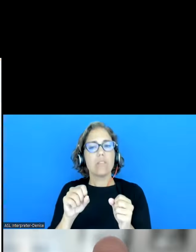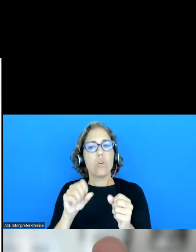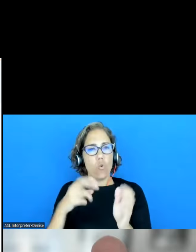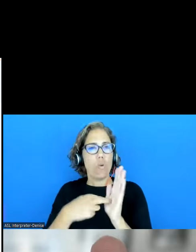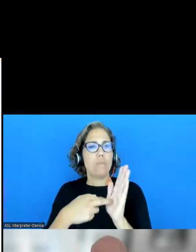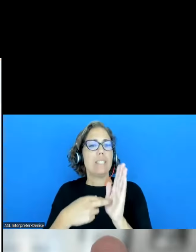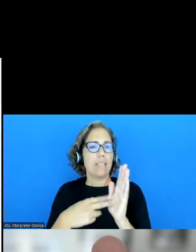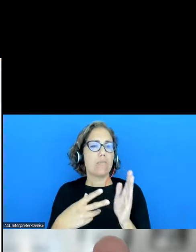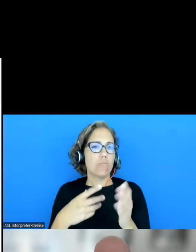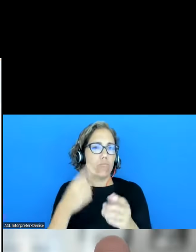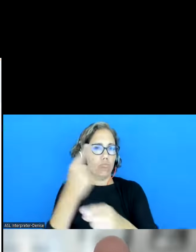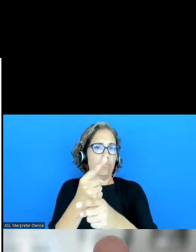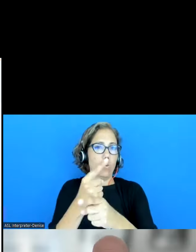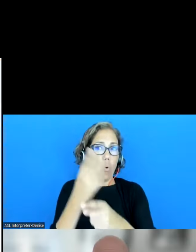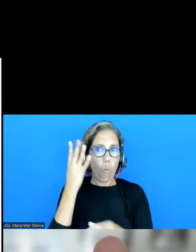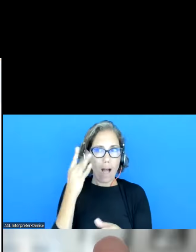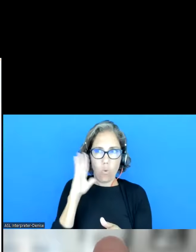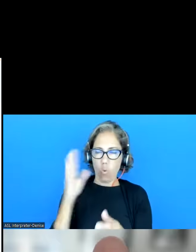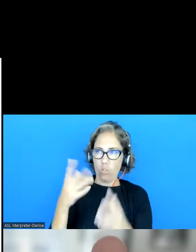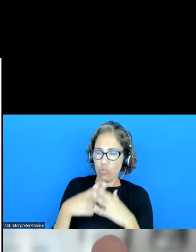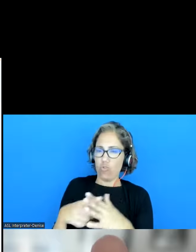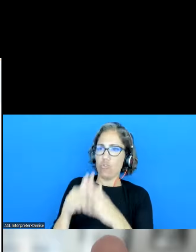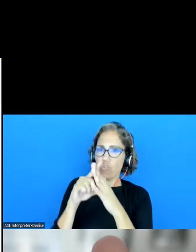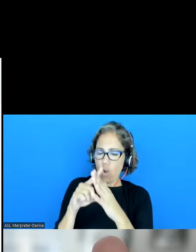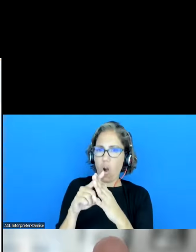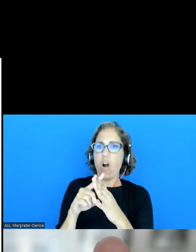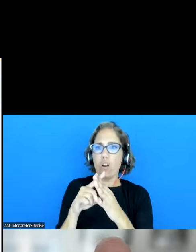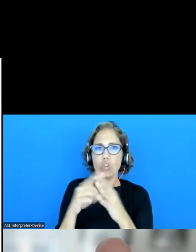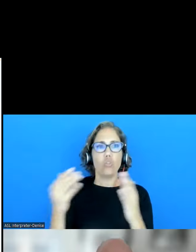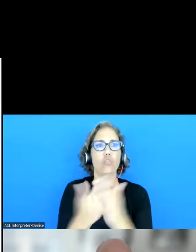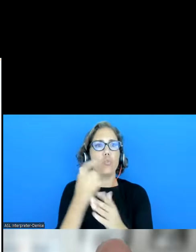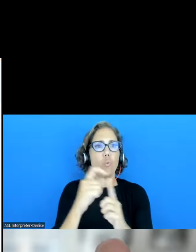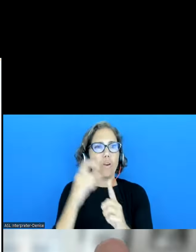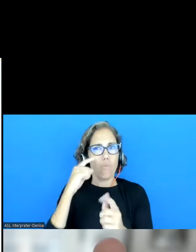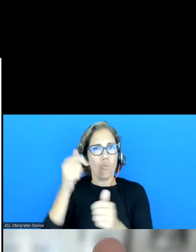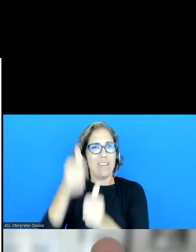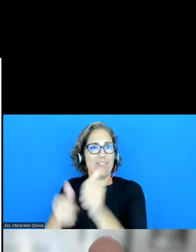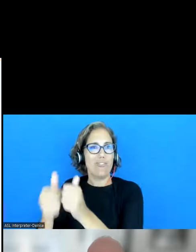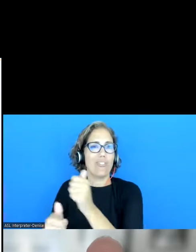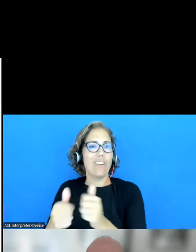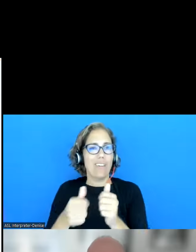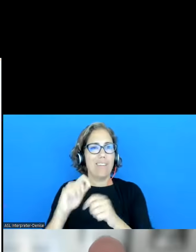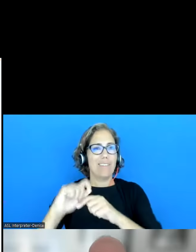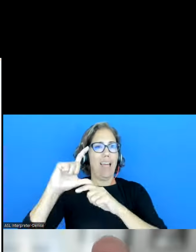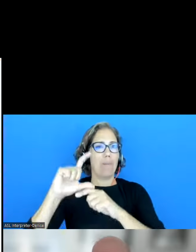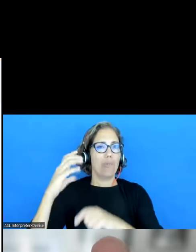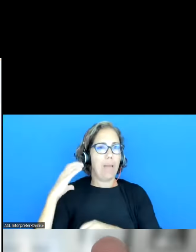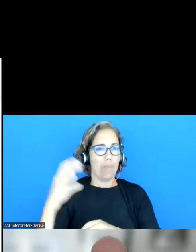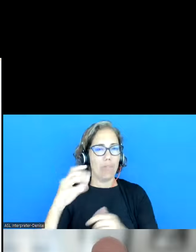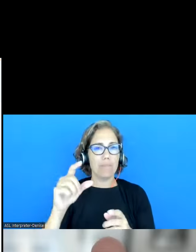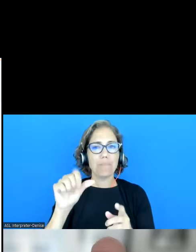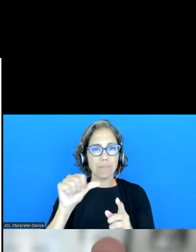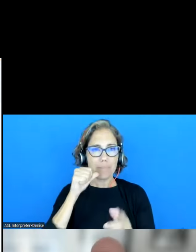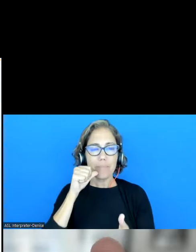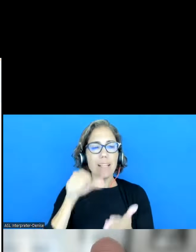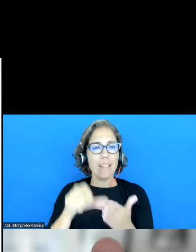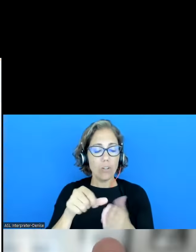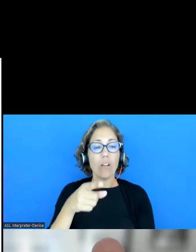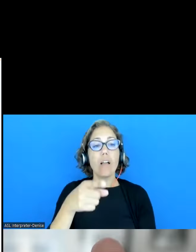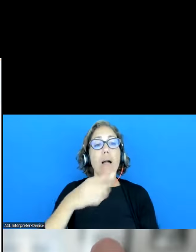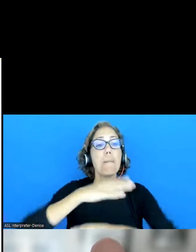typically start the idea of a new word at each capital letter. Beware of platforms as well, such as